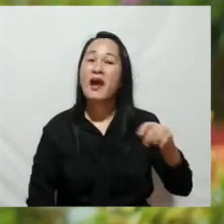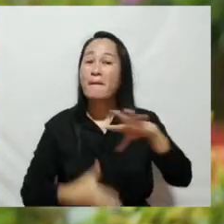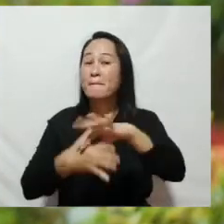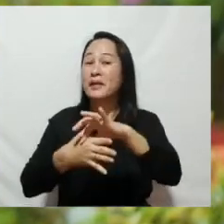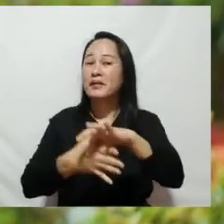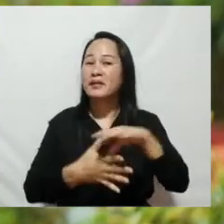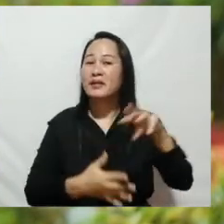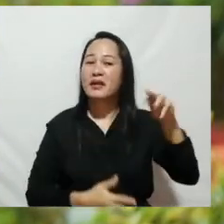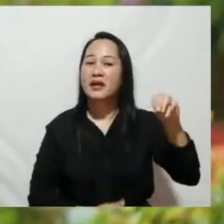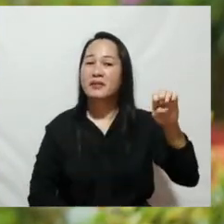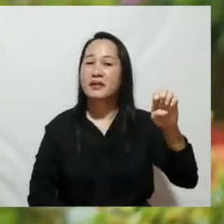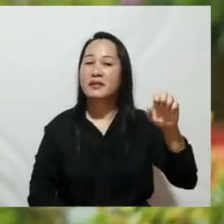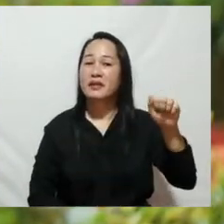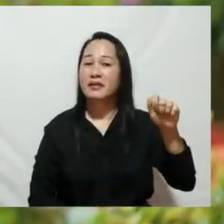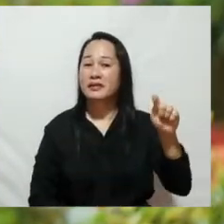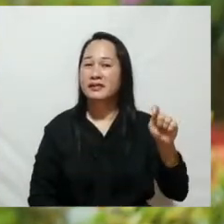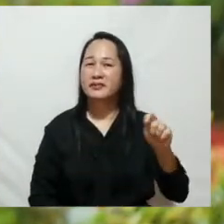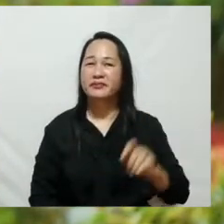M-E-A-T.